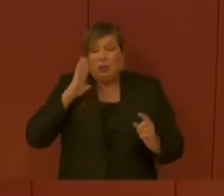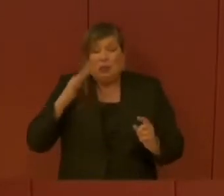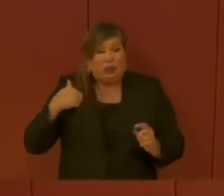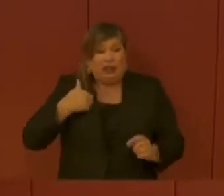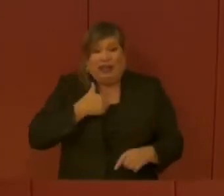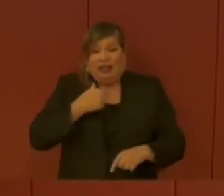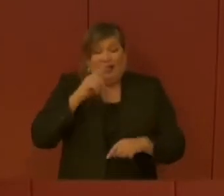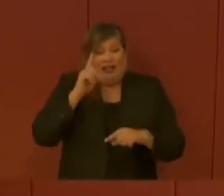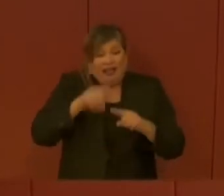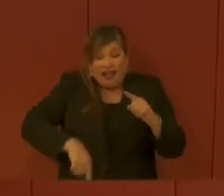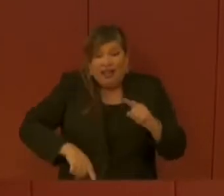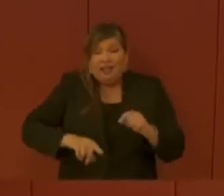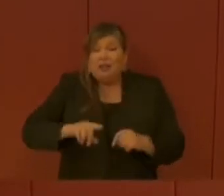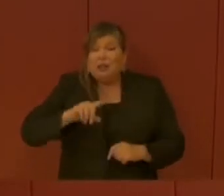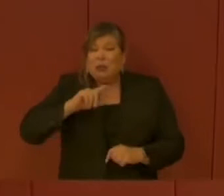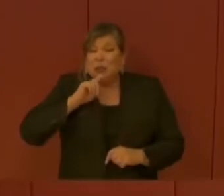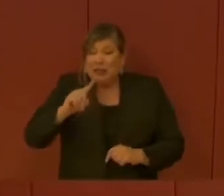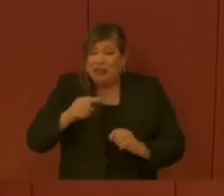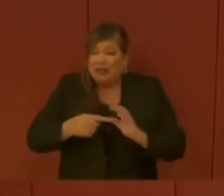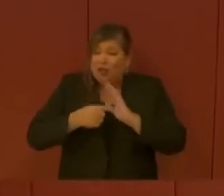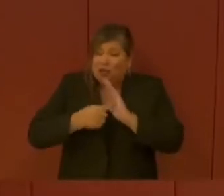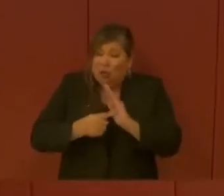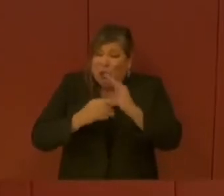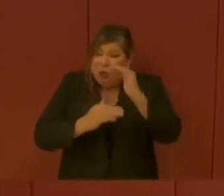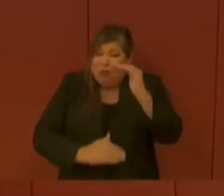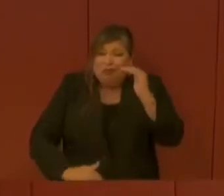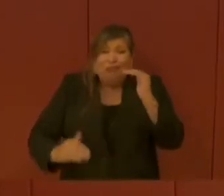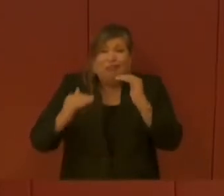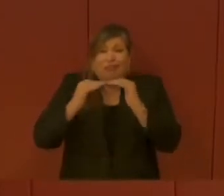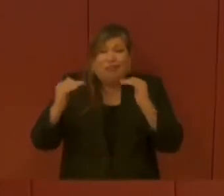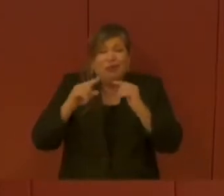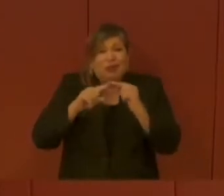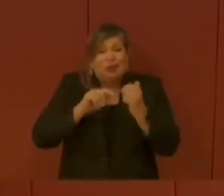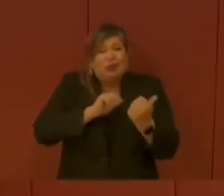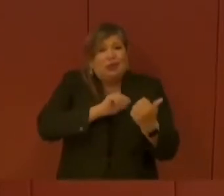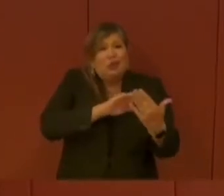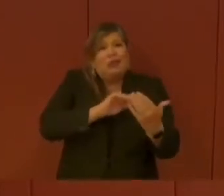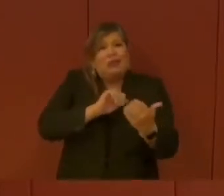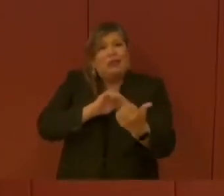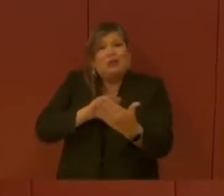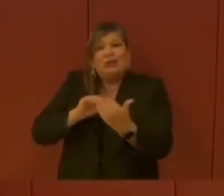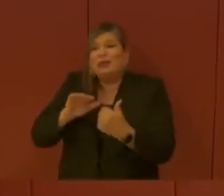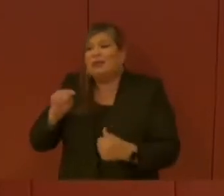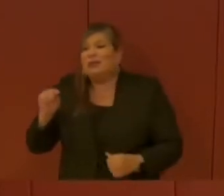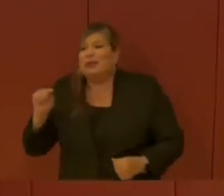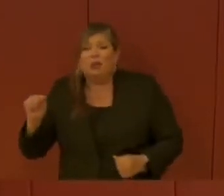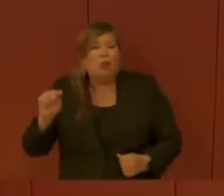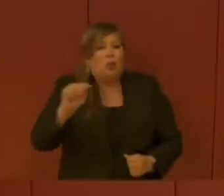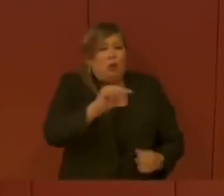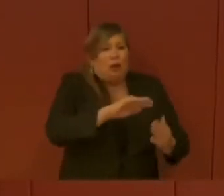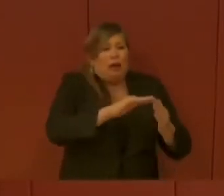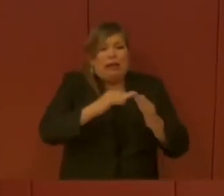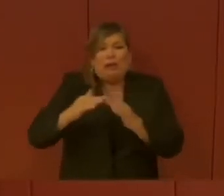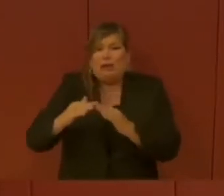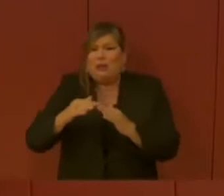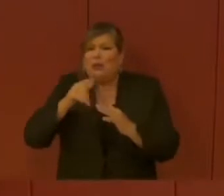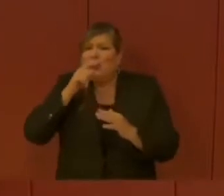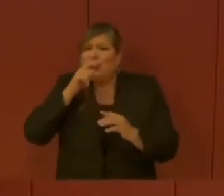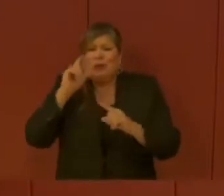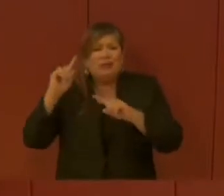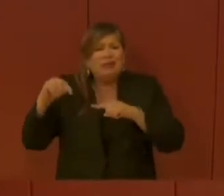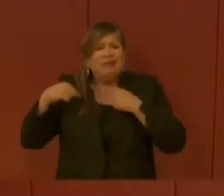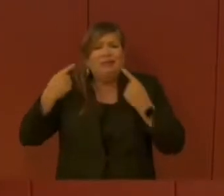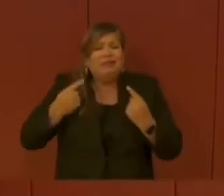not mark real and demonstrable progress to address the issue of the hardest hit communities that have been